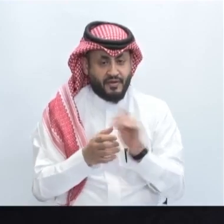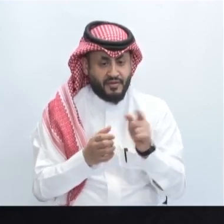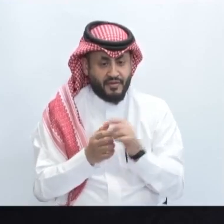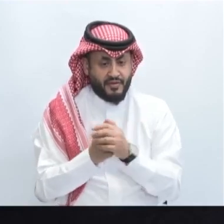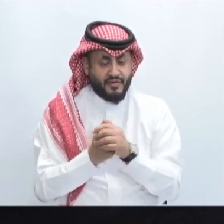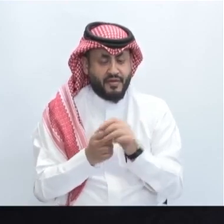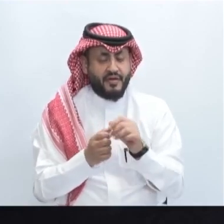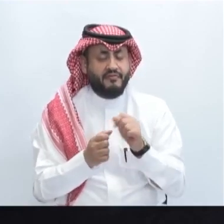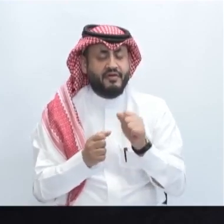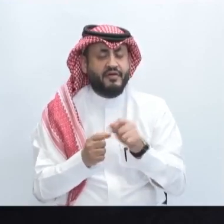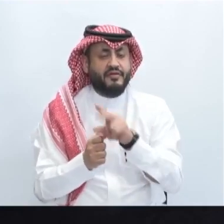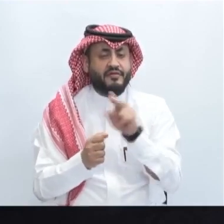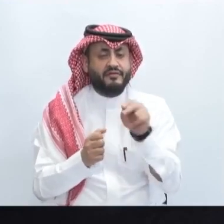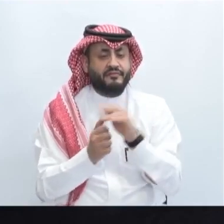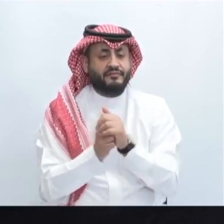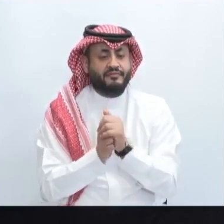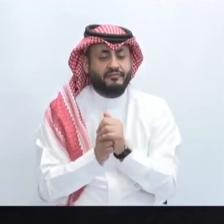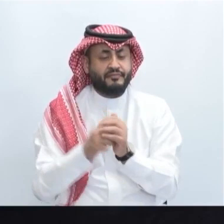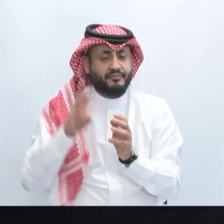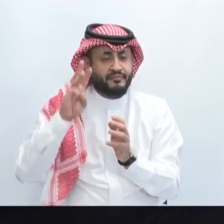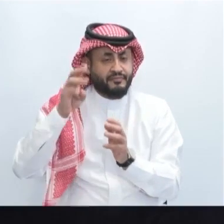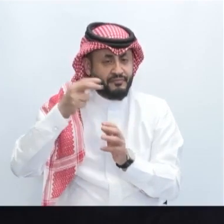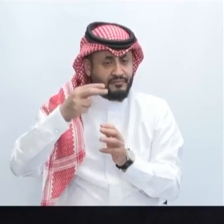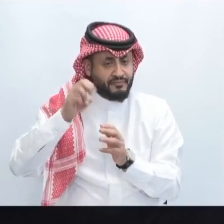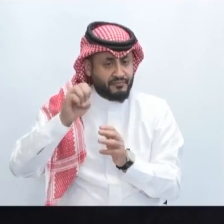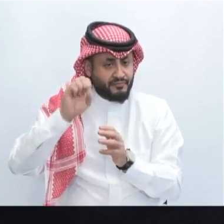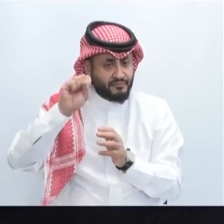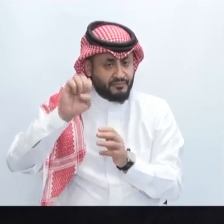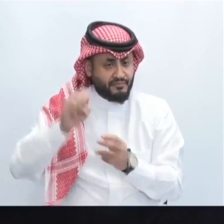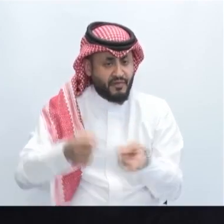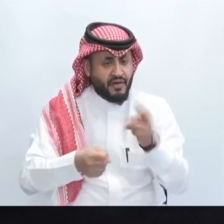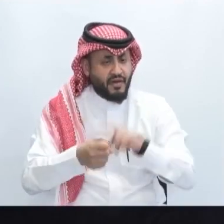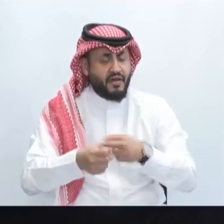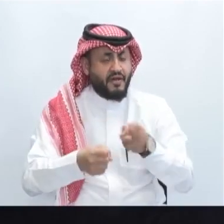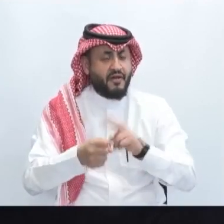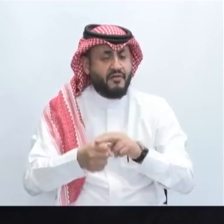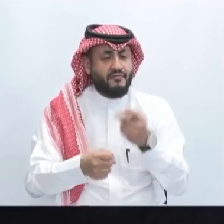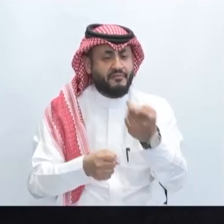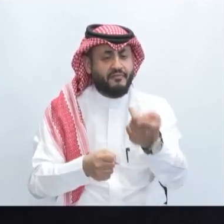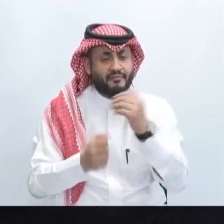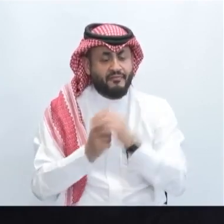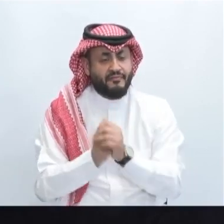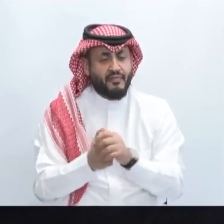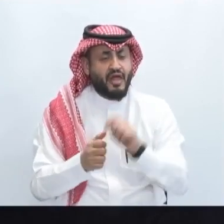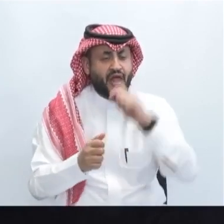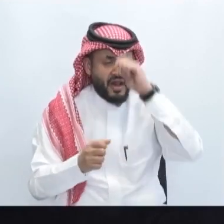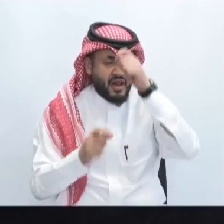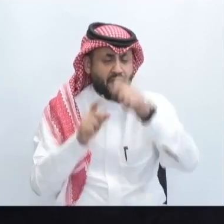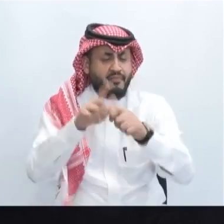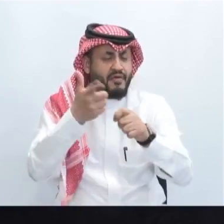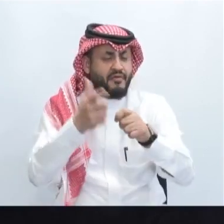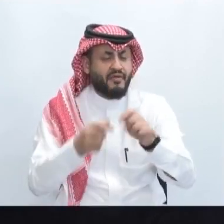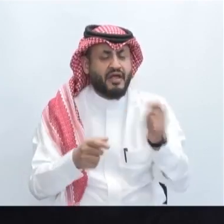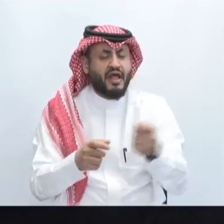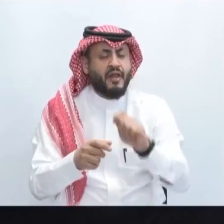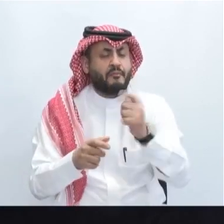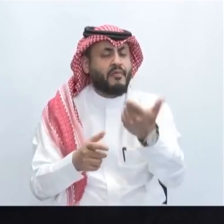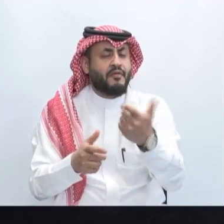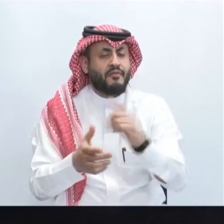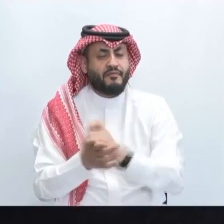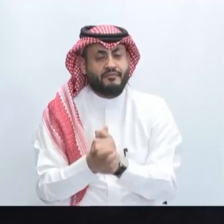our practice, which is, whose is that? And we learned that we can use this